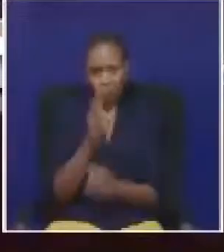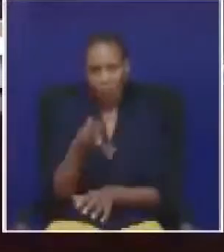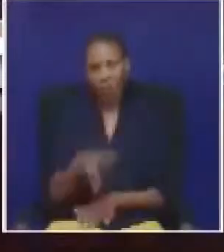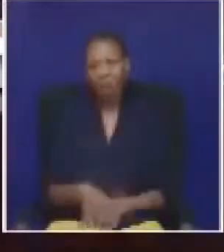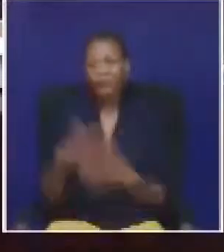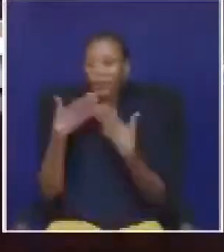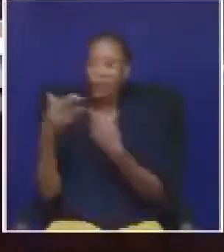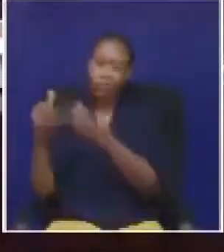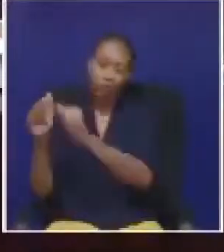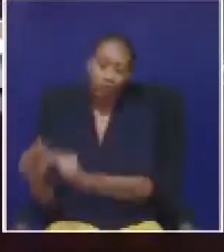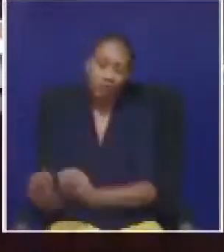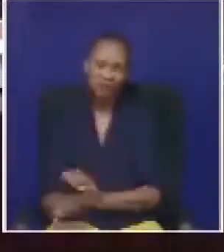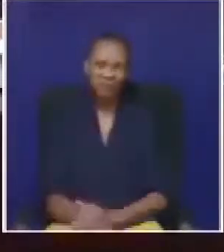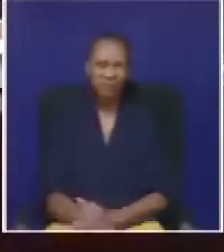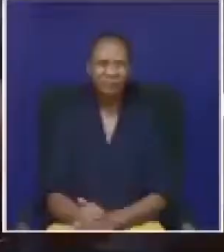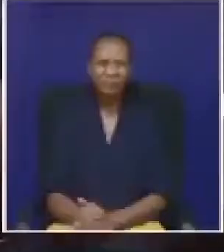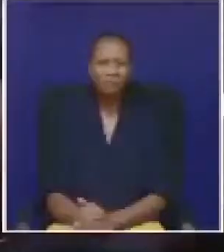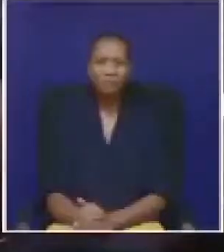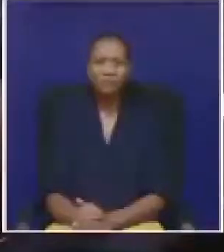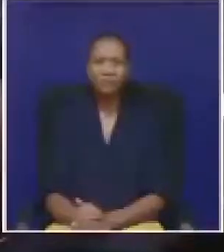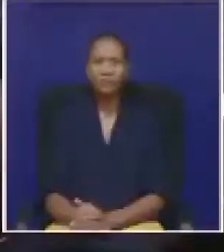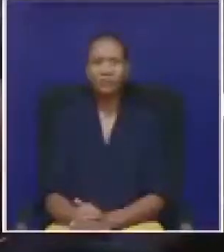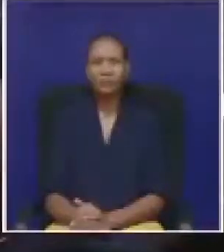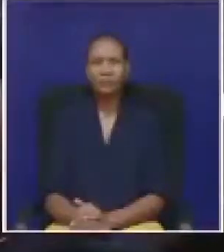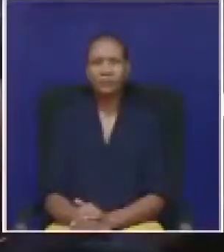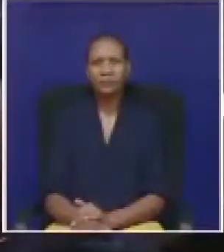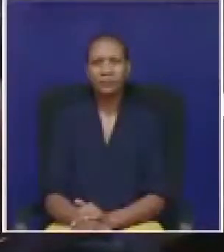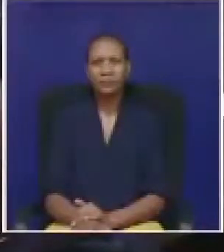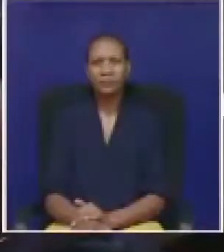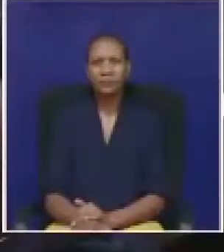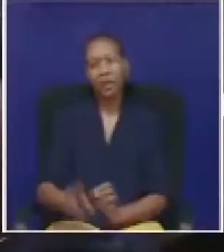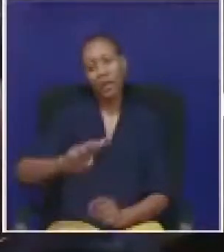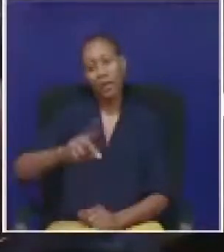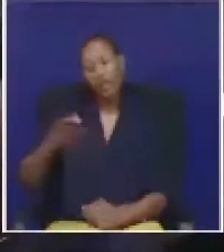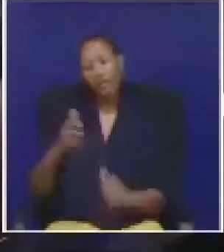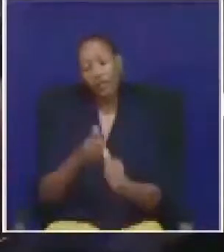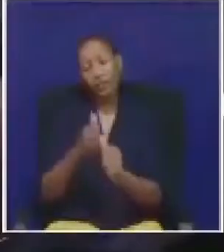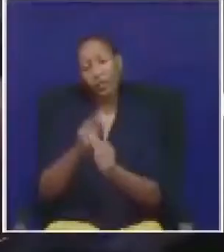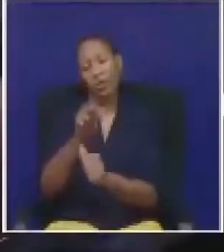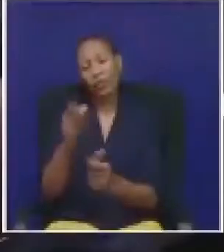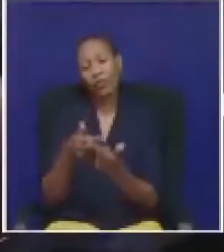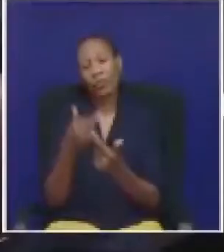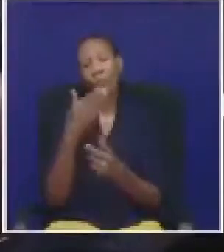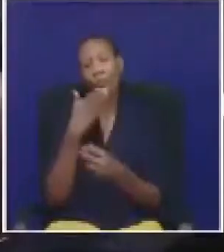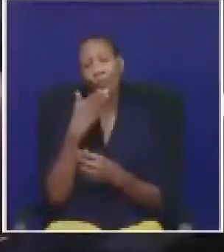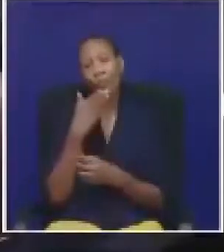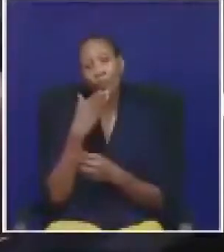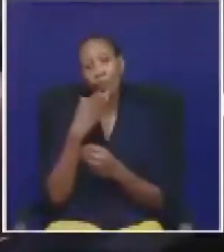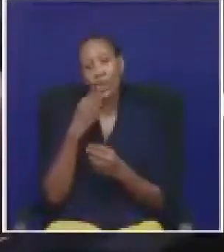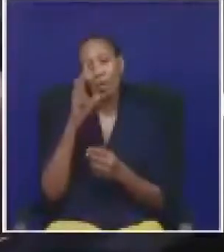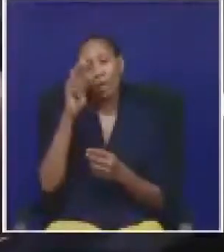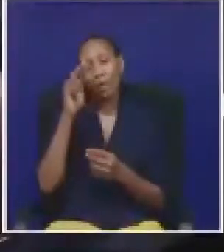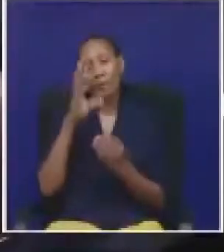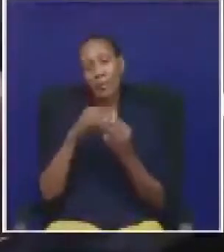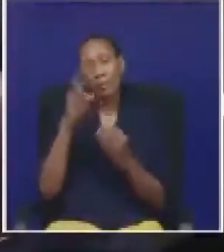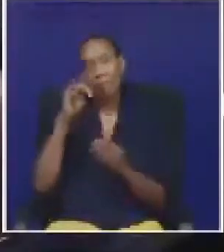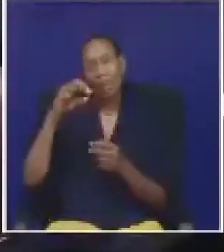Honorable Chairperson. Thank you, Deputy President. The next follow-up is to be asked by the Honorable Mwale.